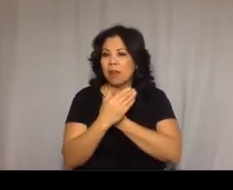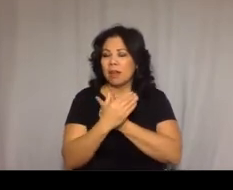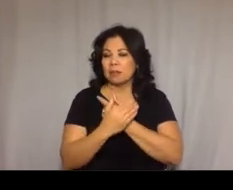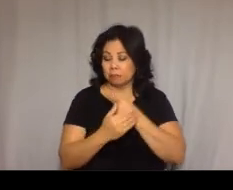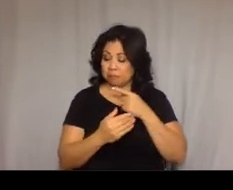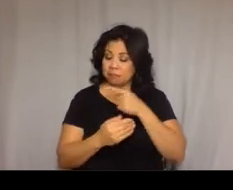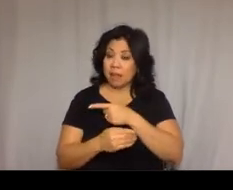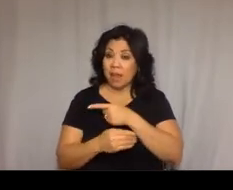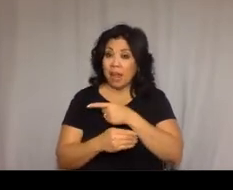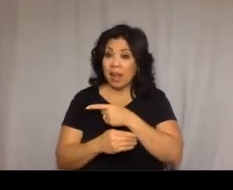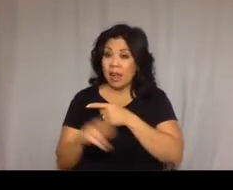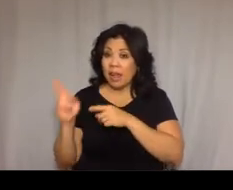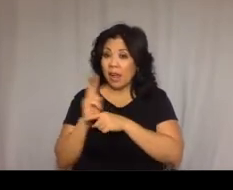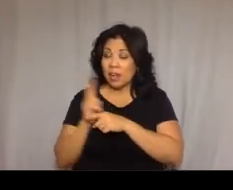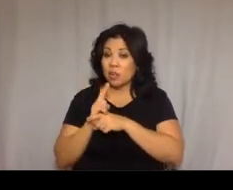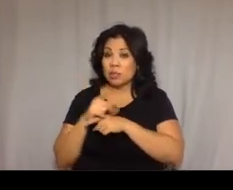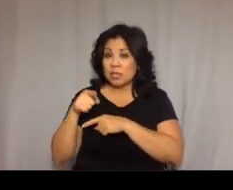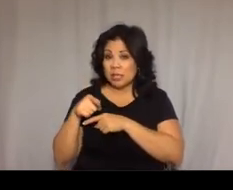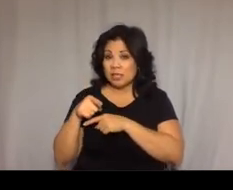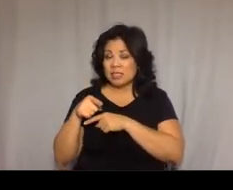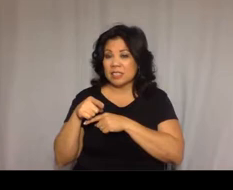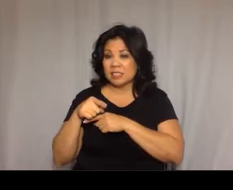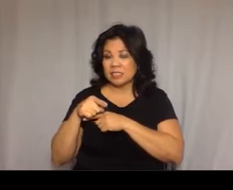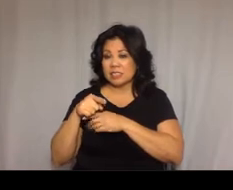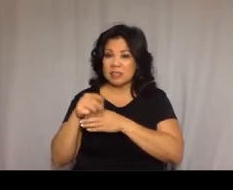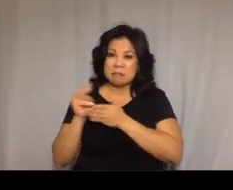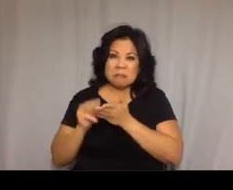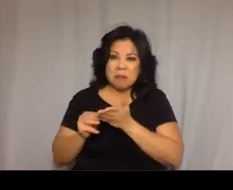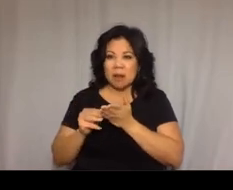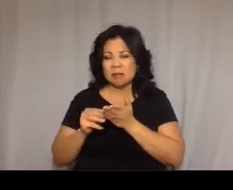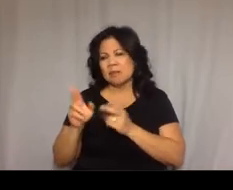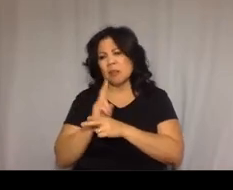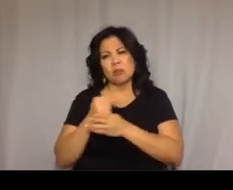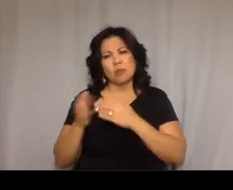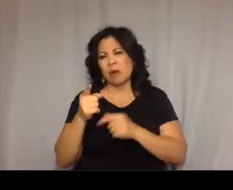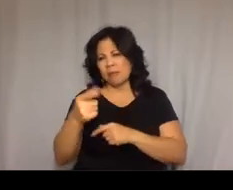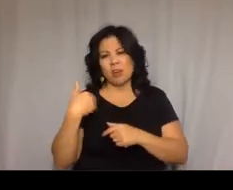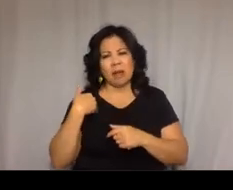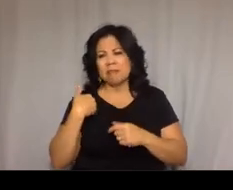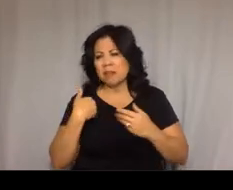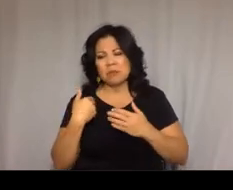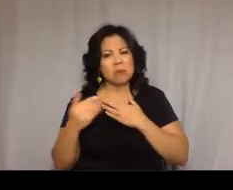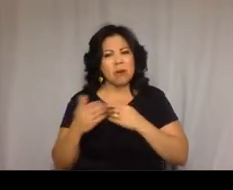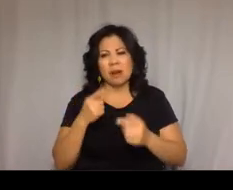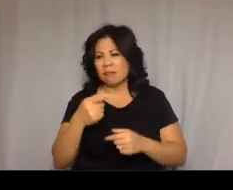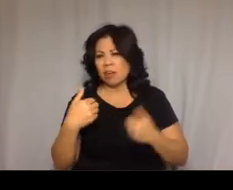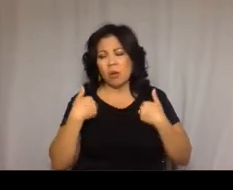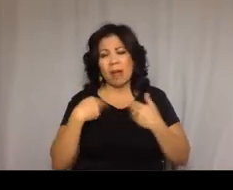used these twistable markers, but you can use whatever you've got. You can use whatever you've